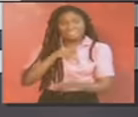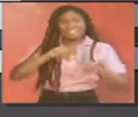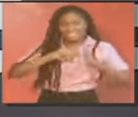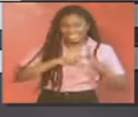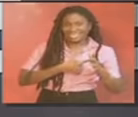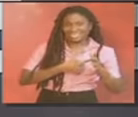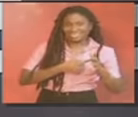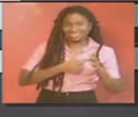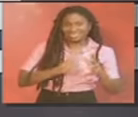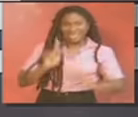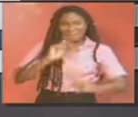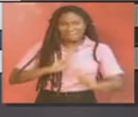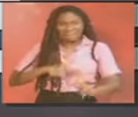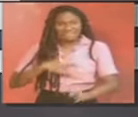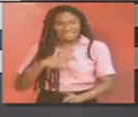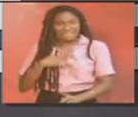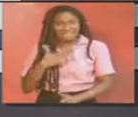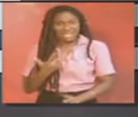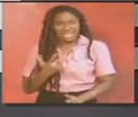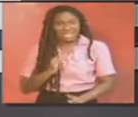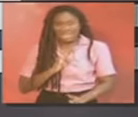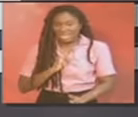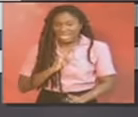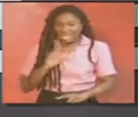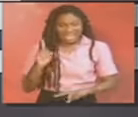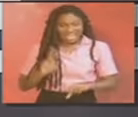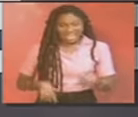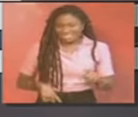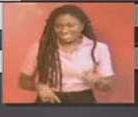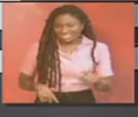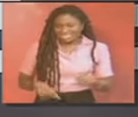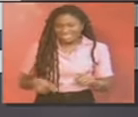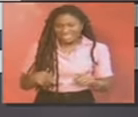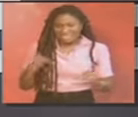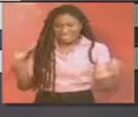like we had no control over this invisible threat.